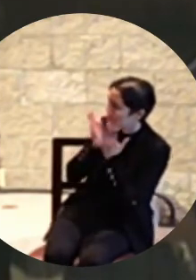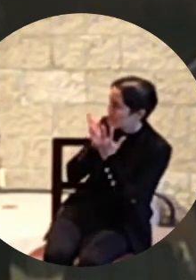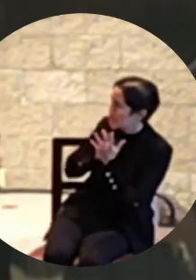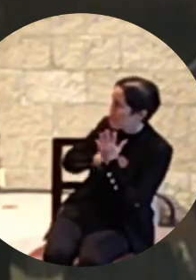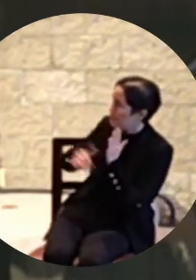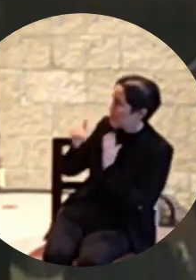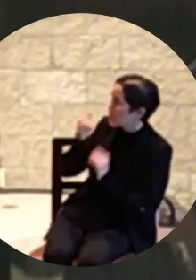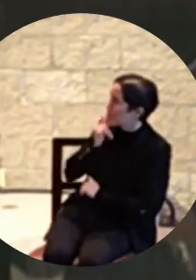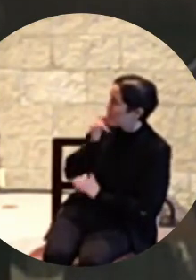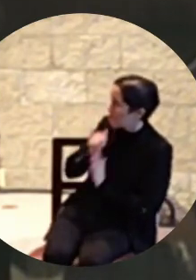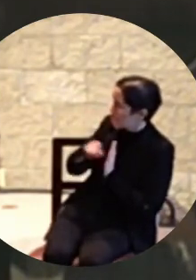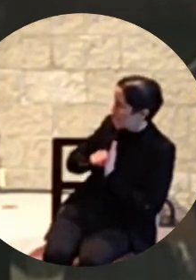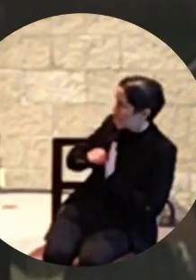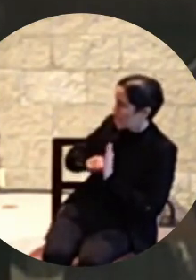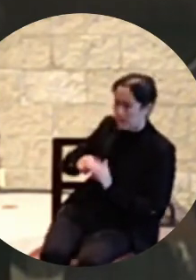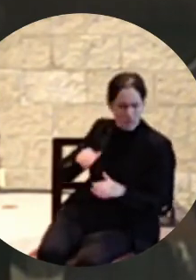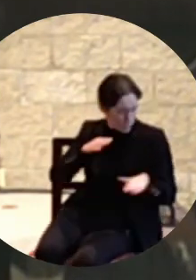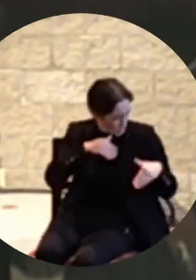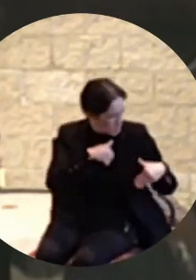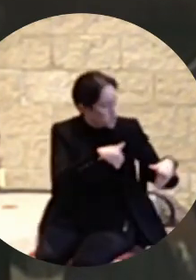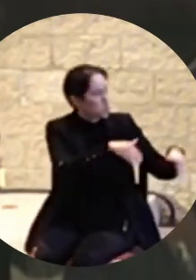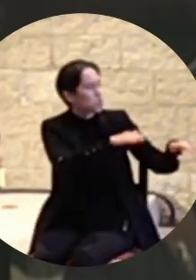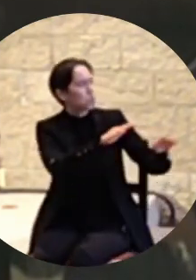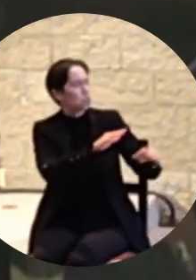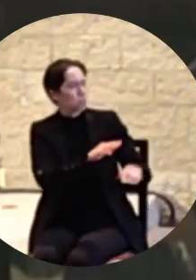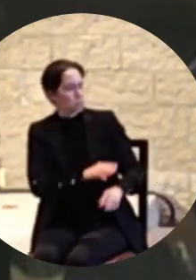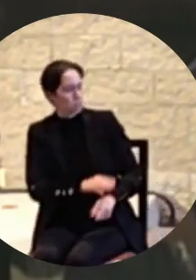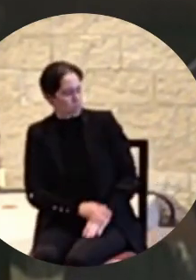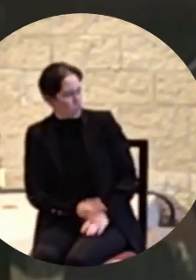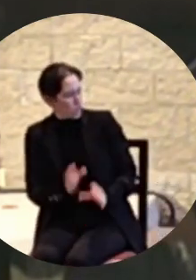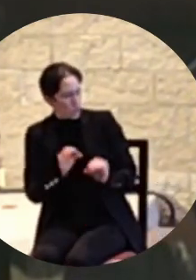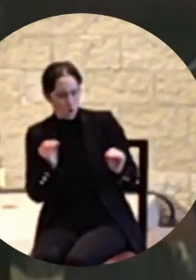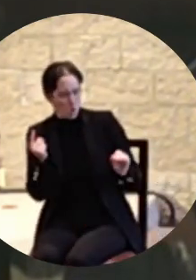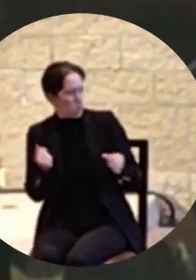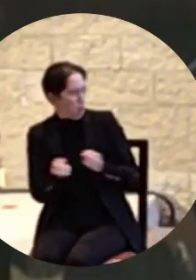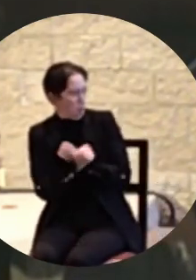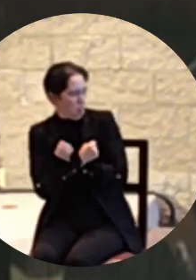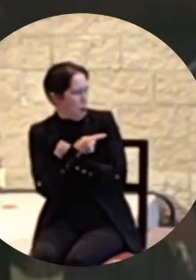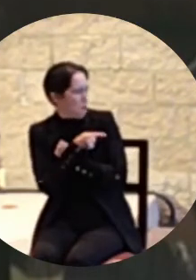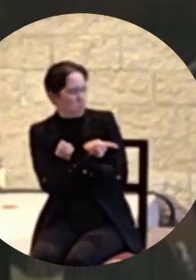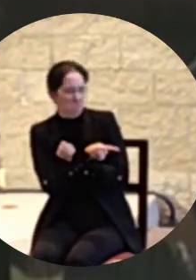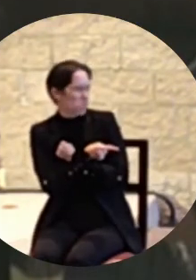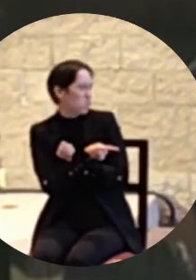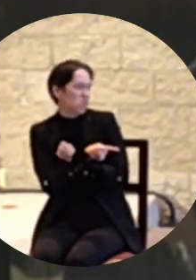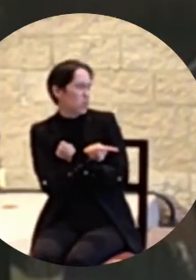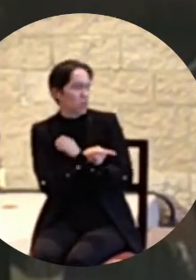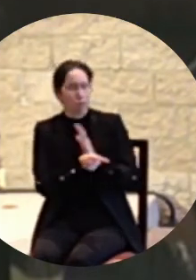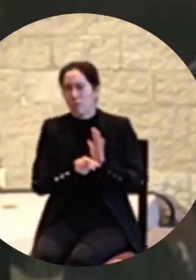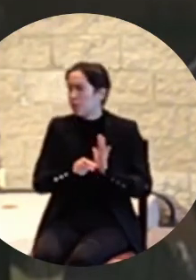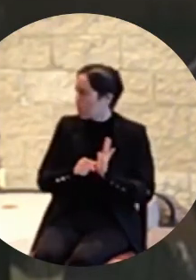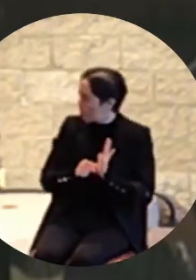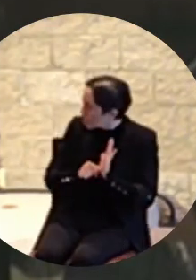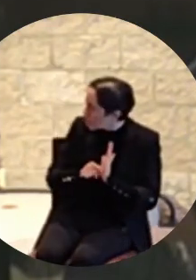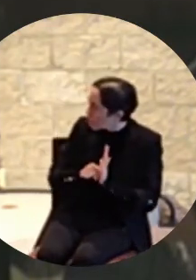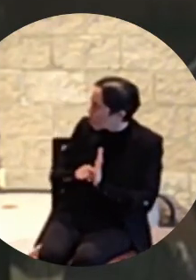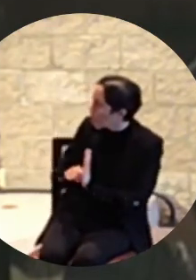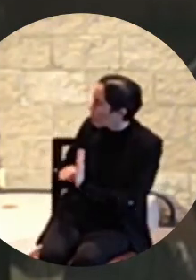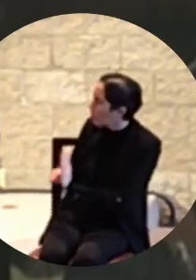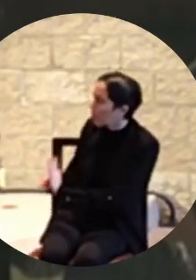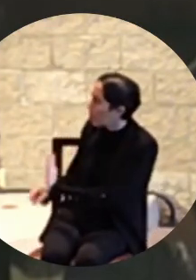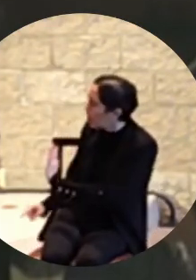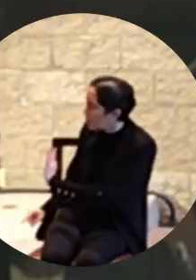scars. Run away, say, no one will love you as you are,